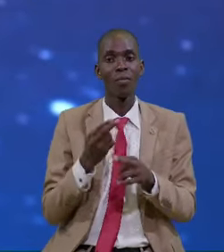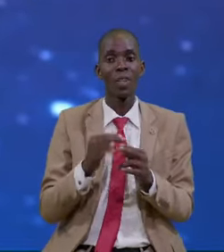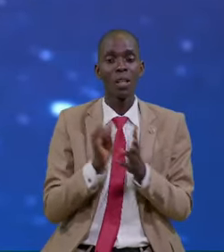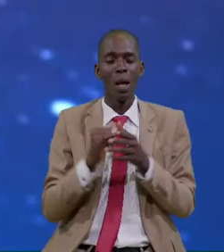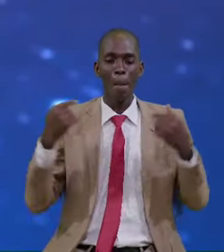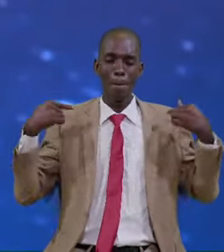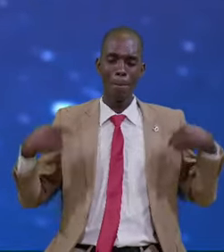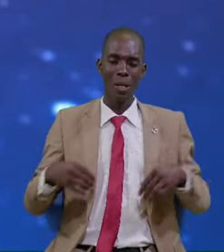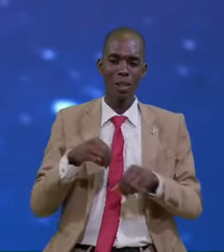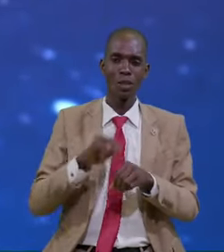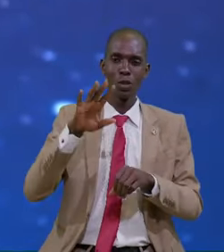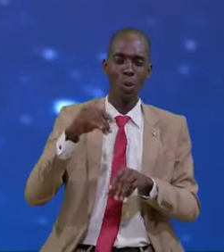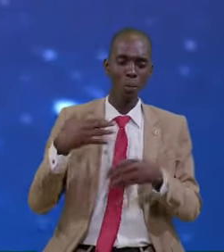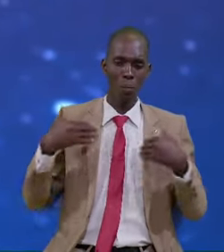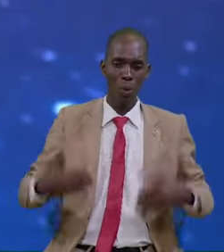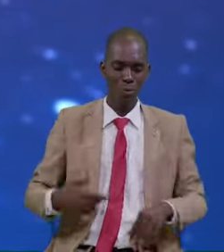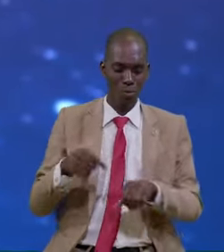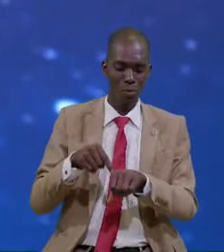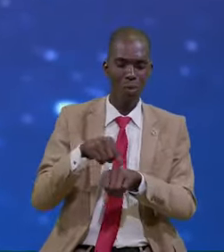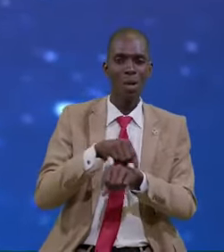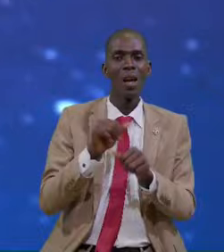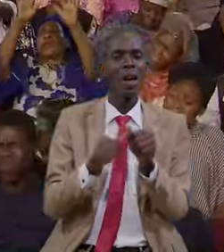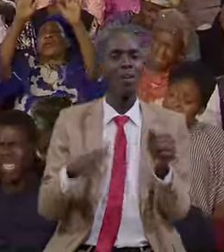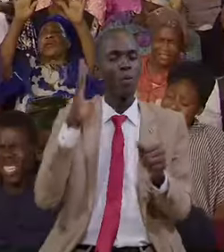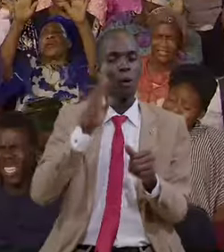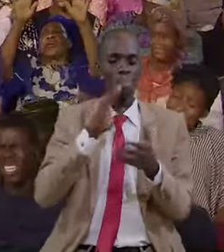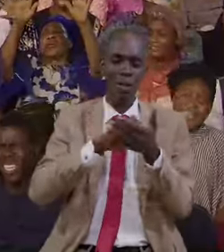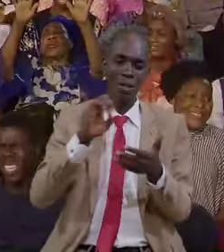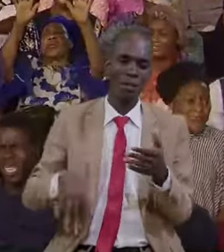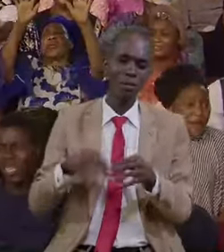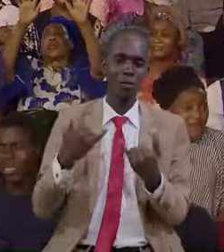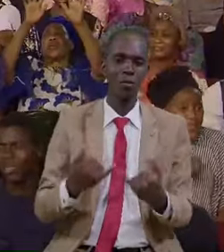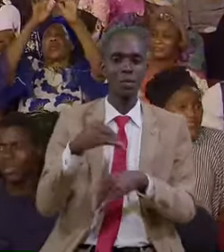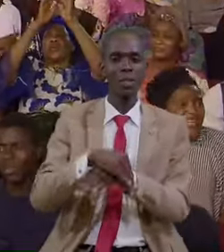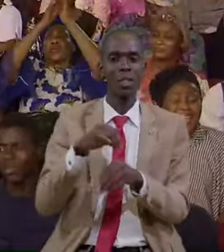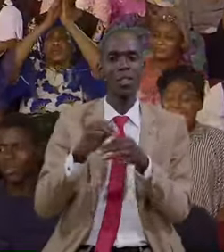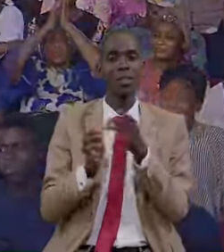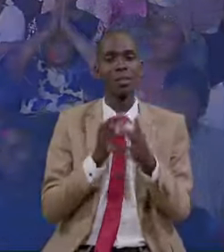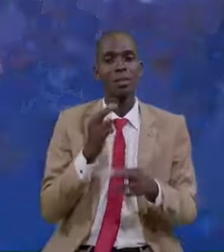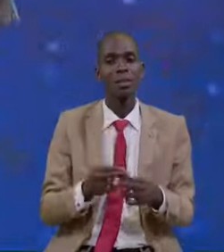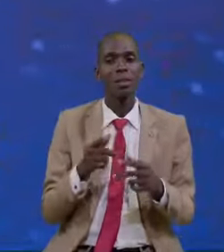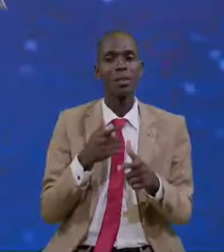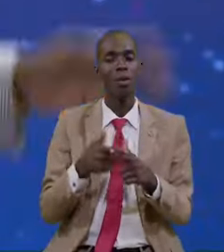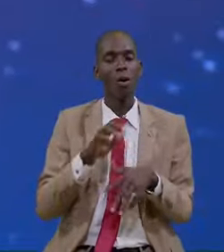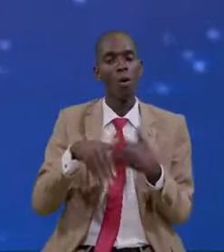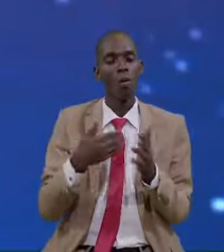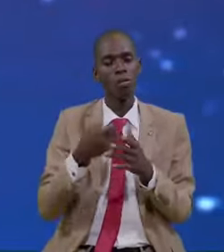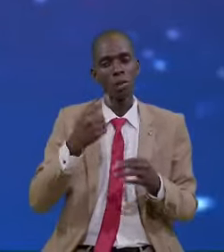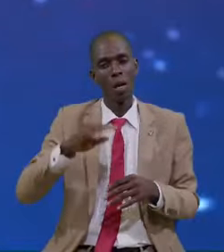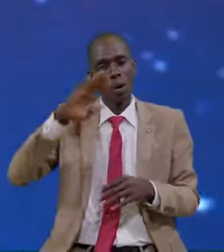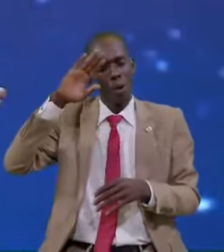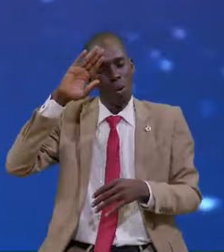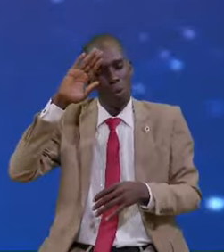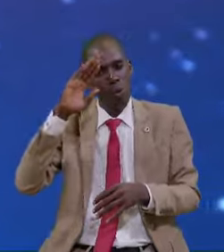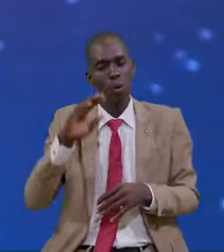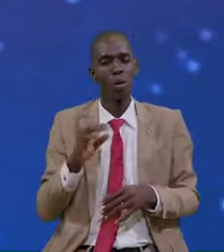joints, everything will be taken away tonight. And then all the, you know, the fever, the heat and